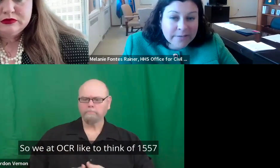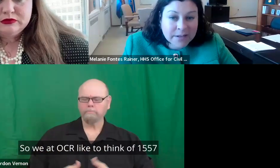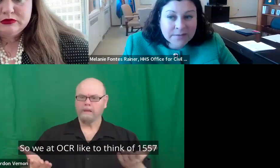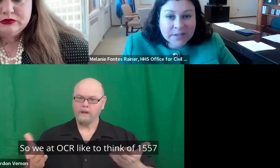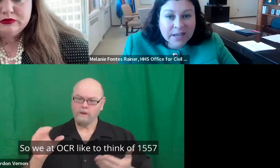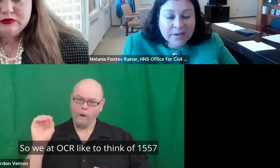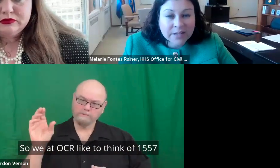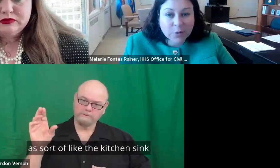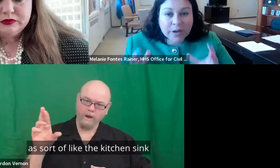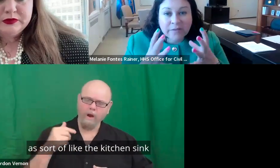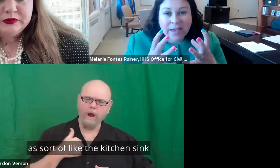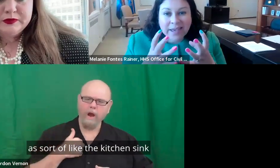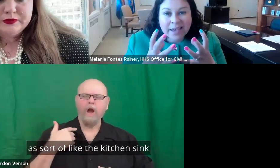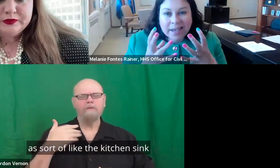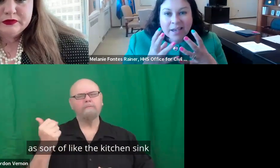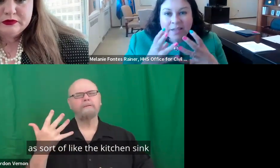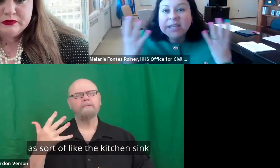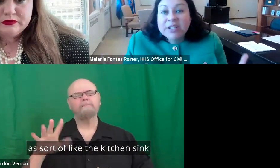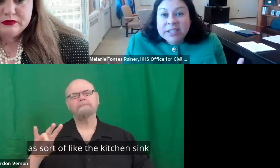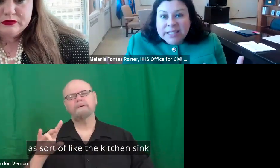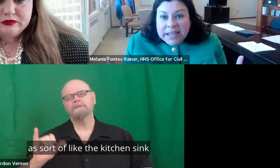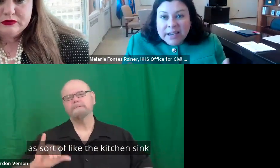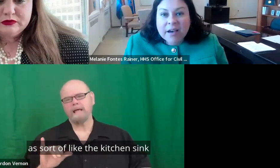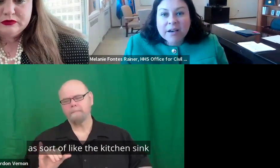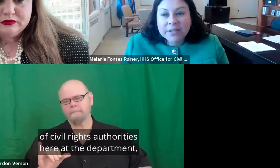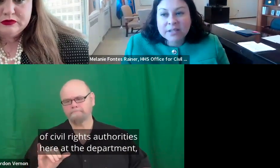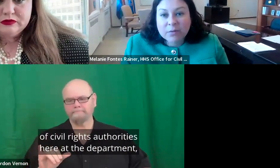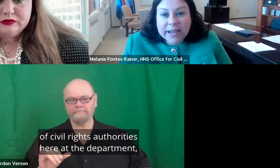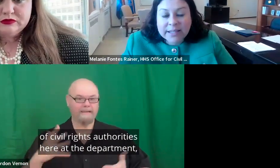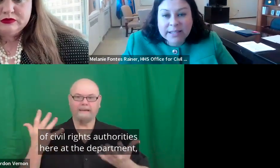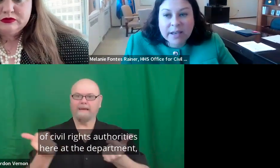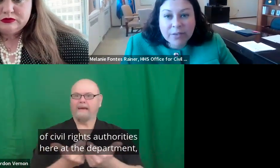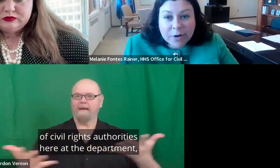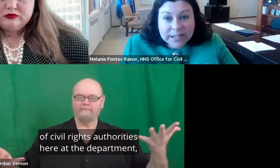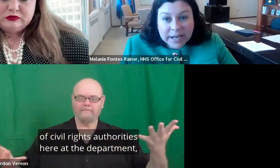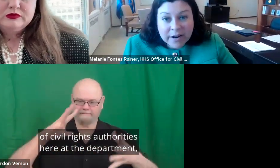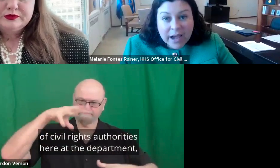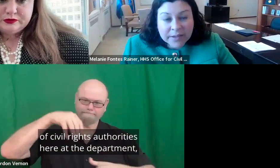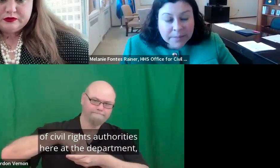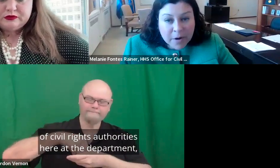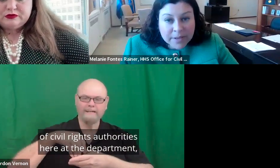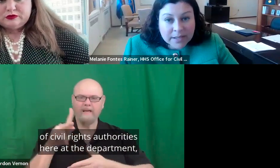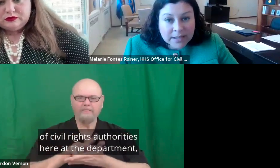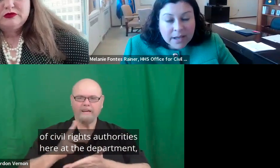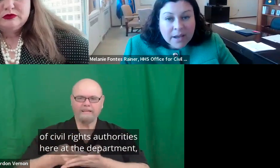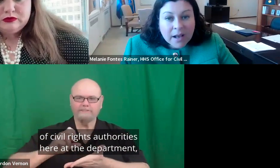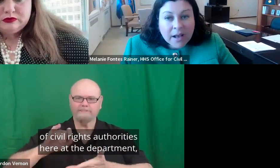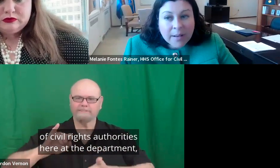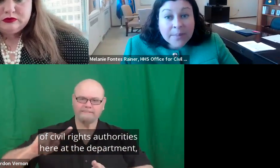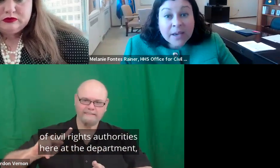like to think of 1557 as sort of like the kitchen sink of civil rights authorities here at the